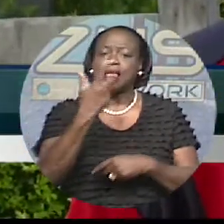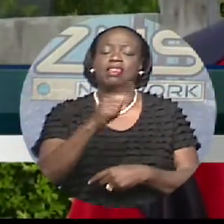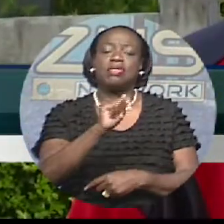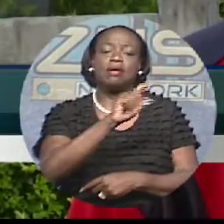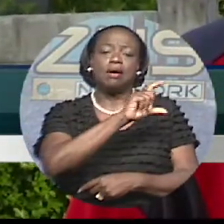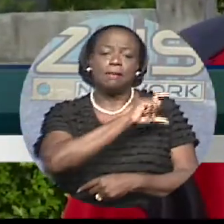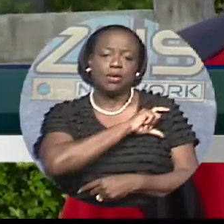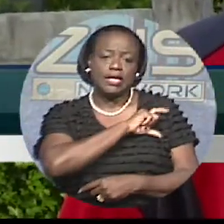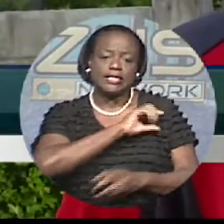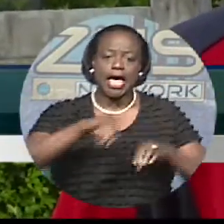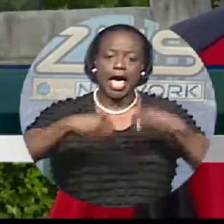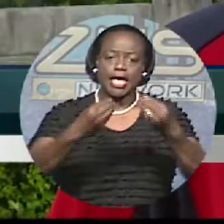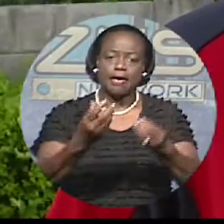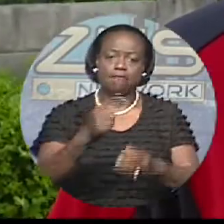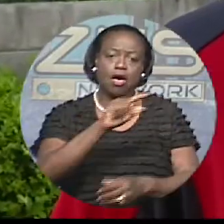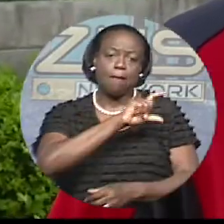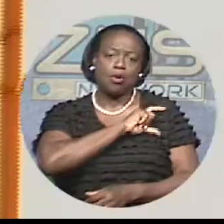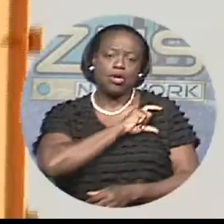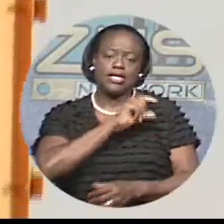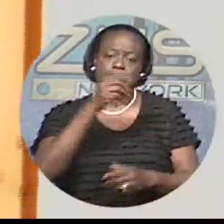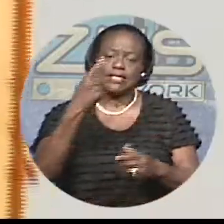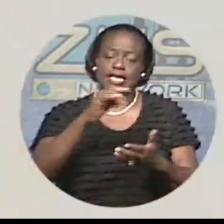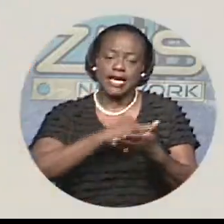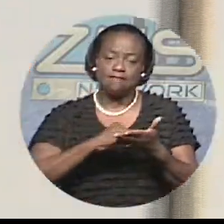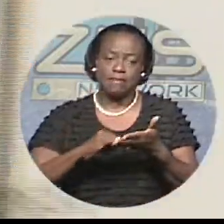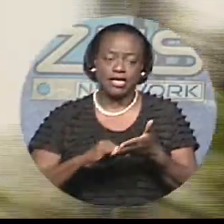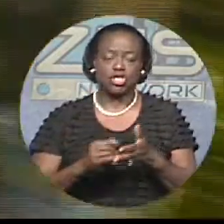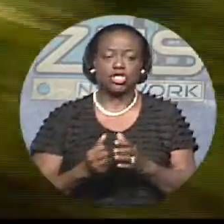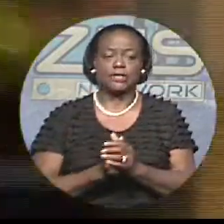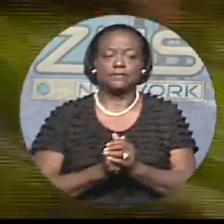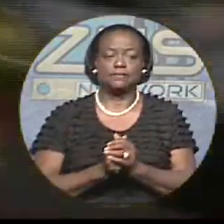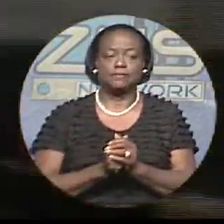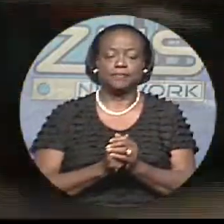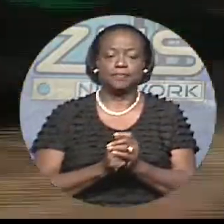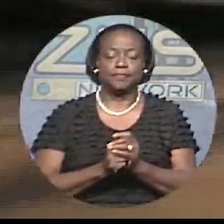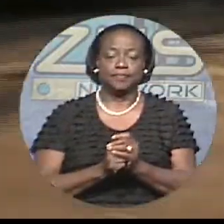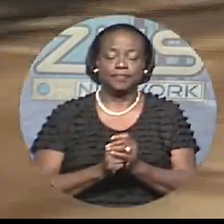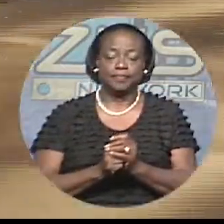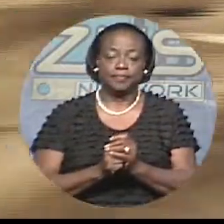information that we could bring closure to this matter. Jared Higgs, ZNS Network News.